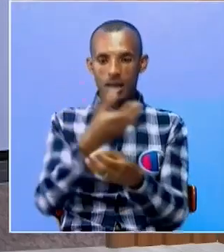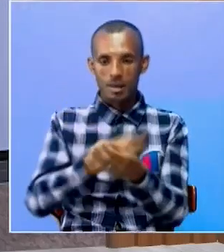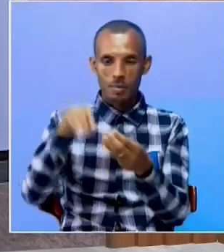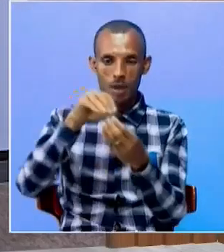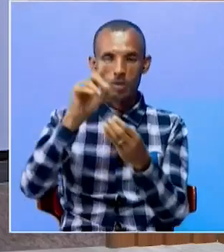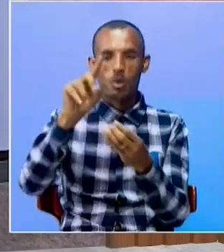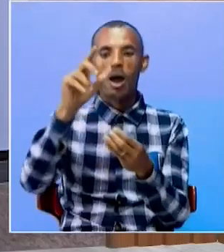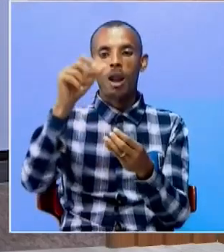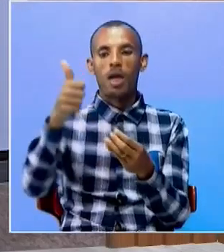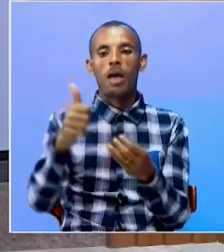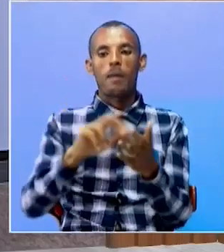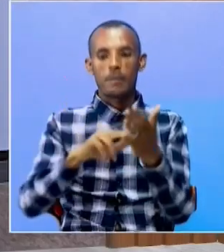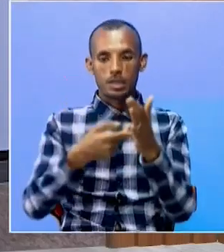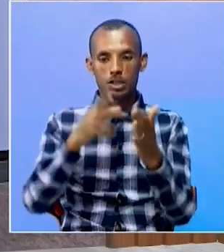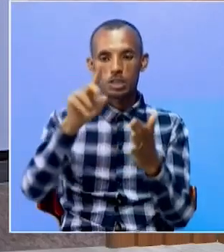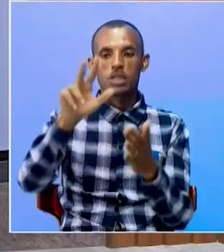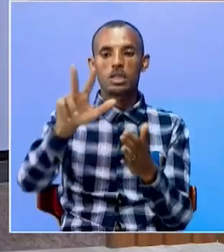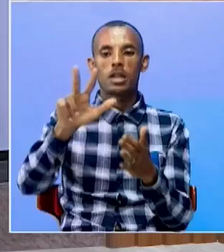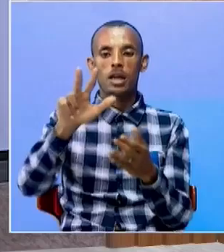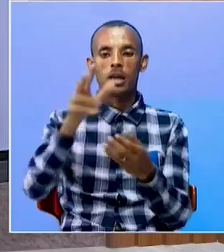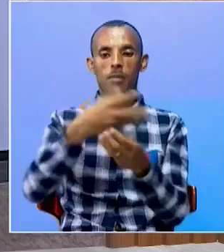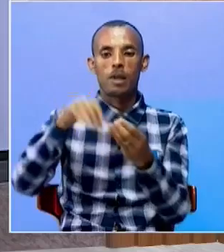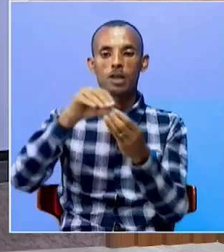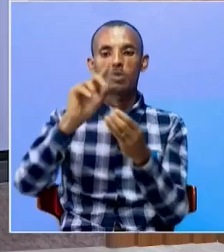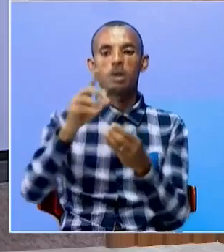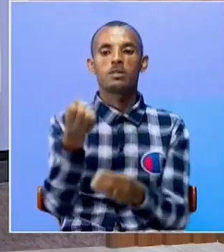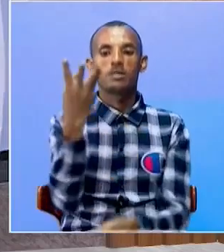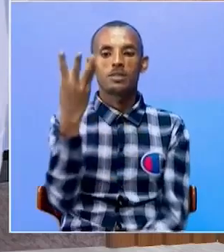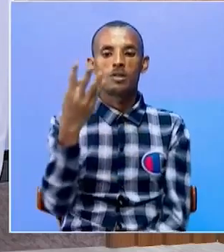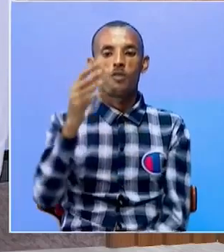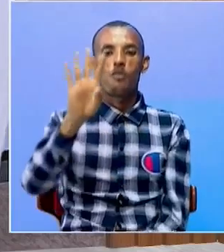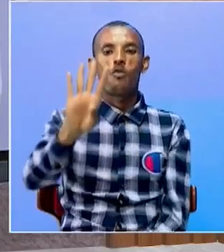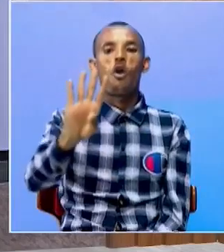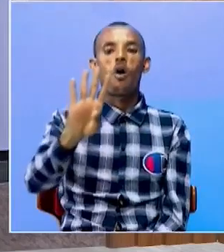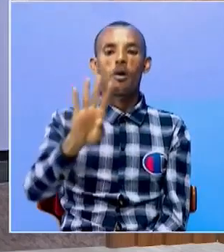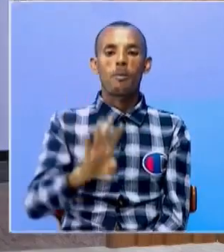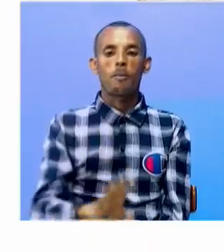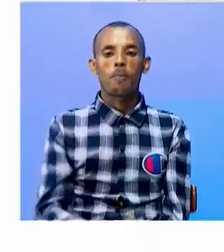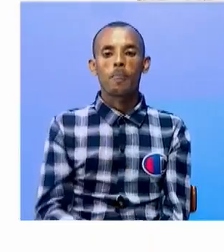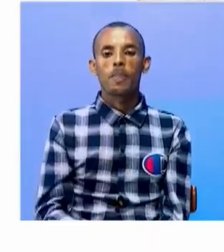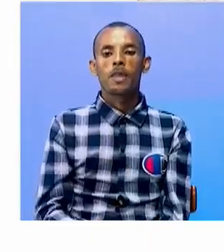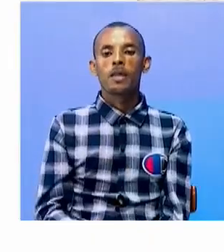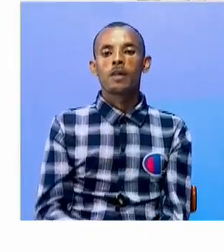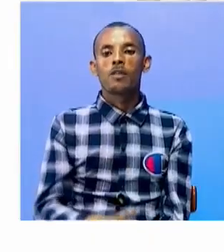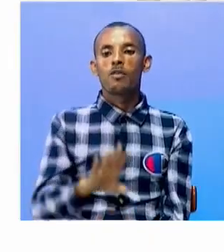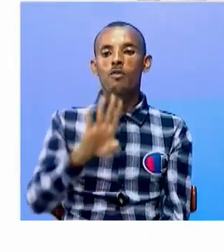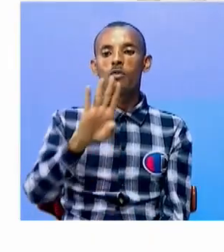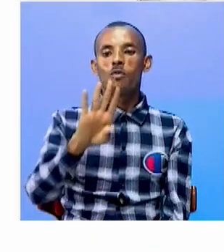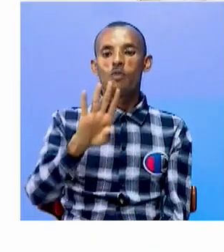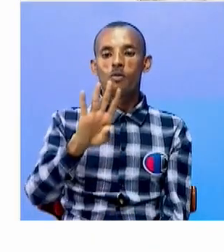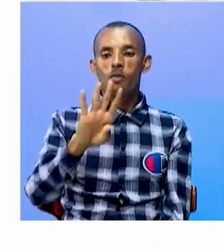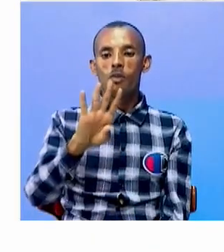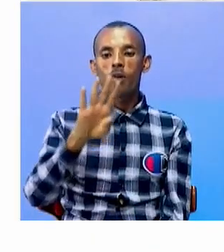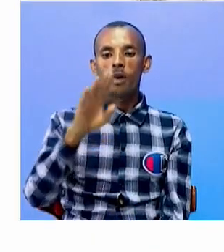That means 3 plus 1. It gives you what? 4. That's right. Therefore, this it is